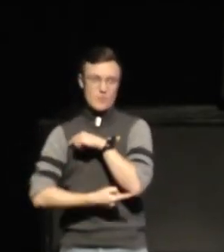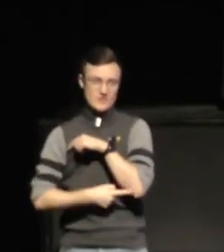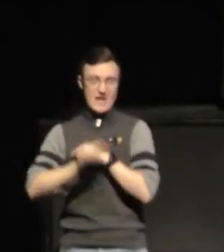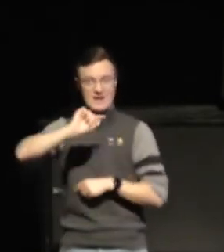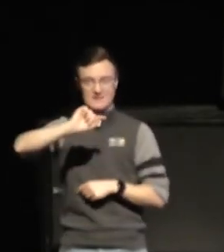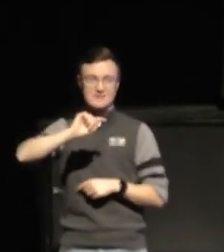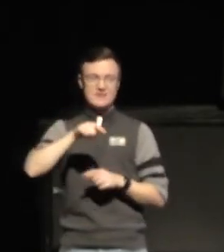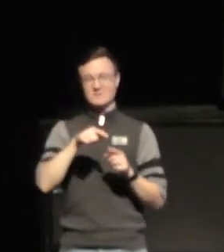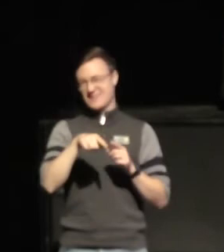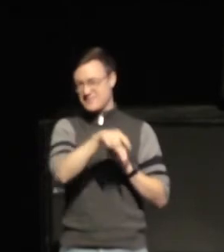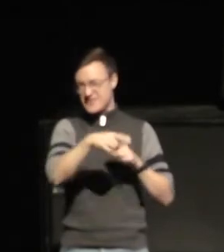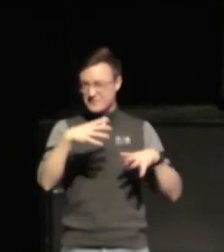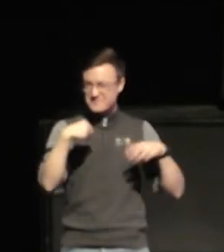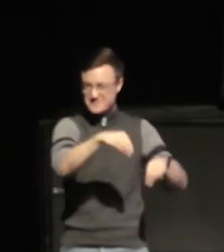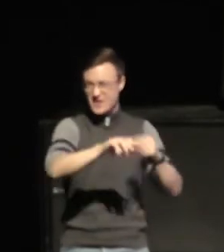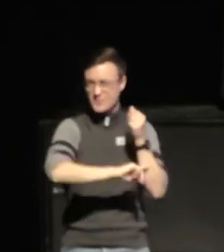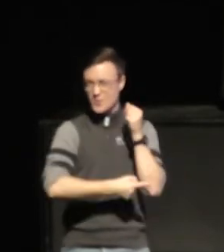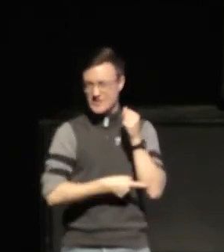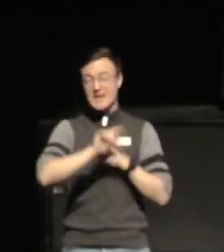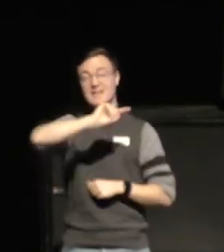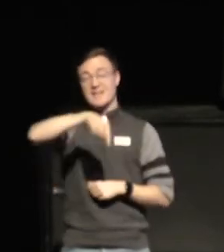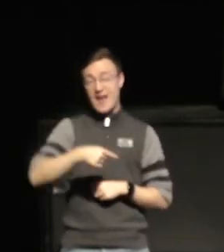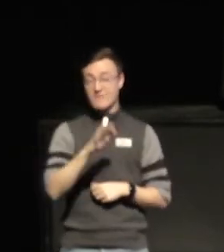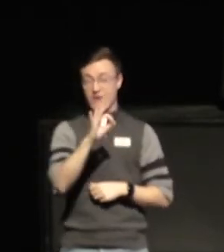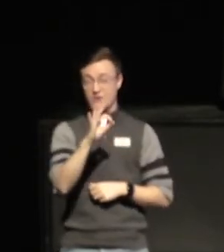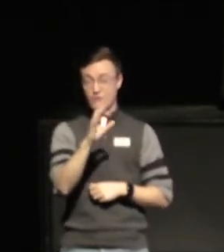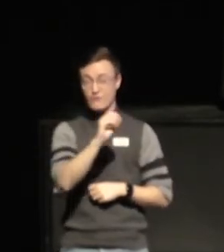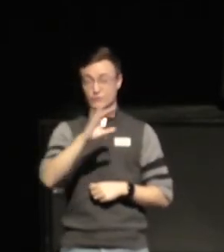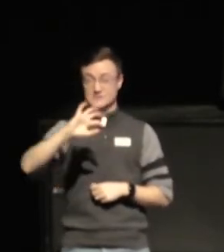requires fossil fuels to